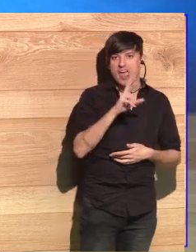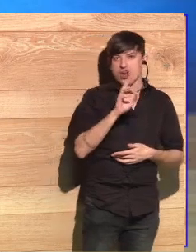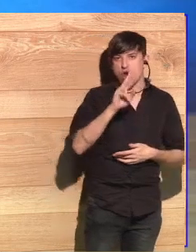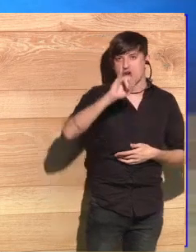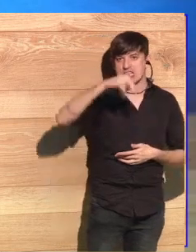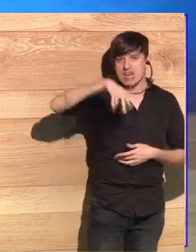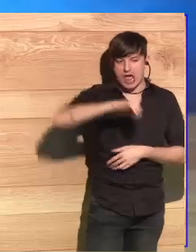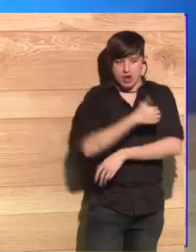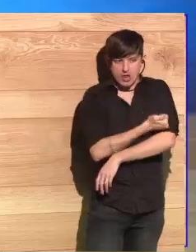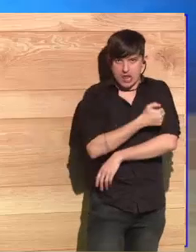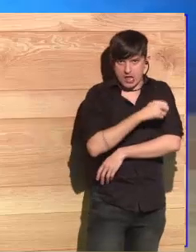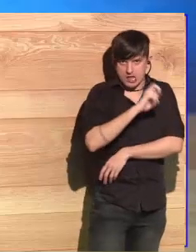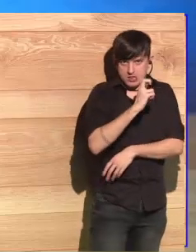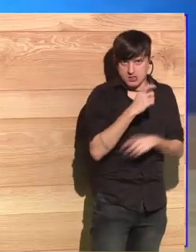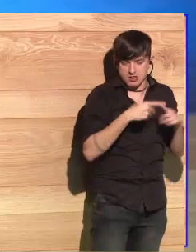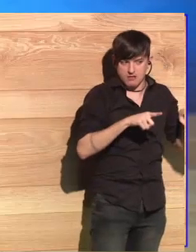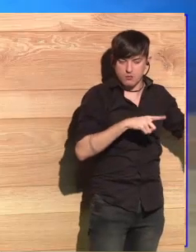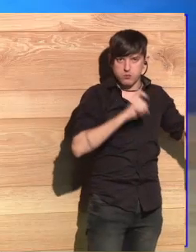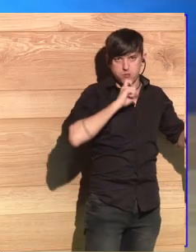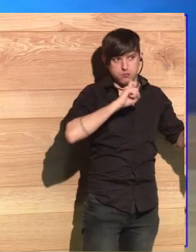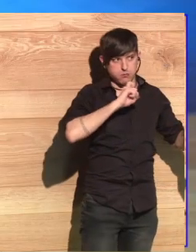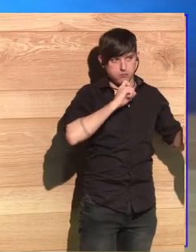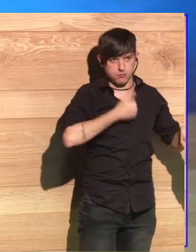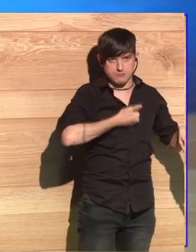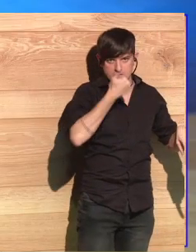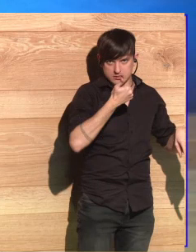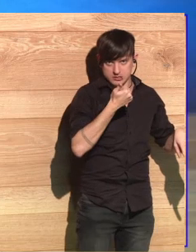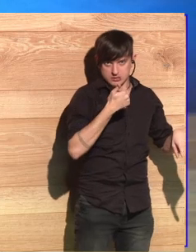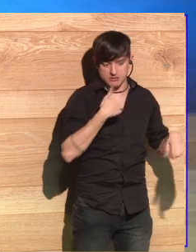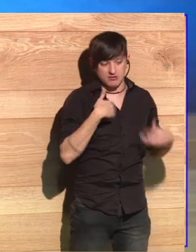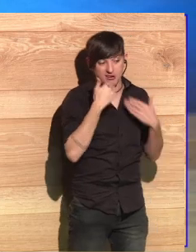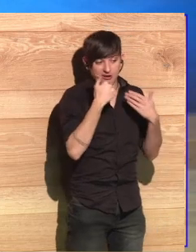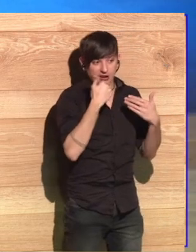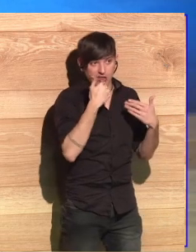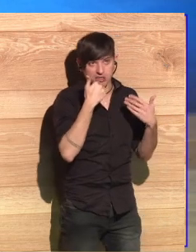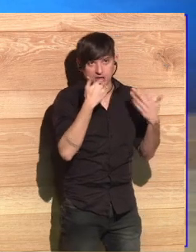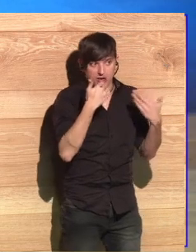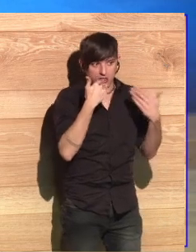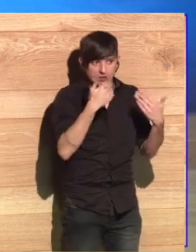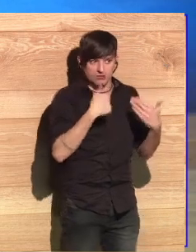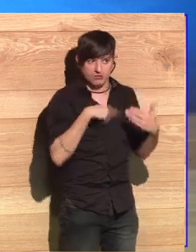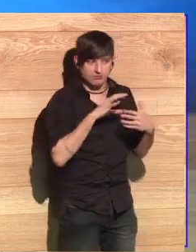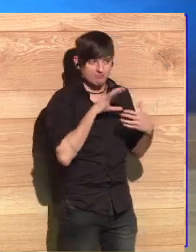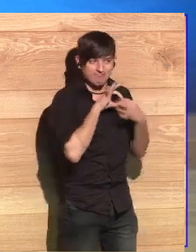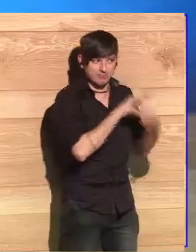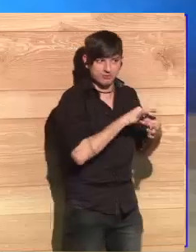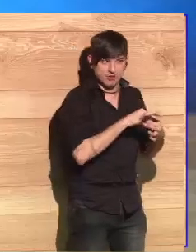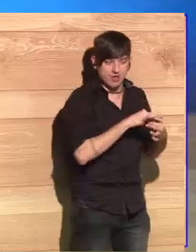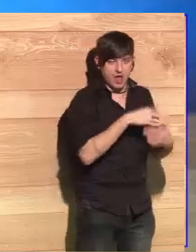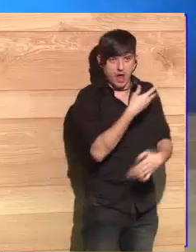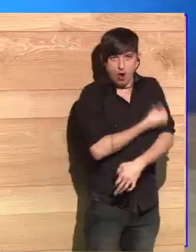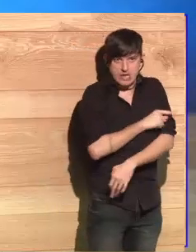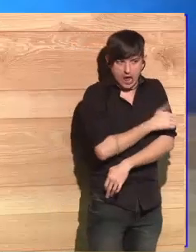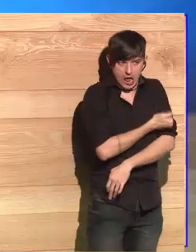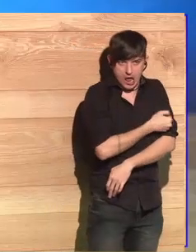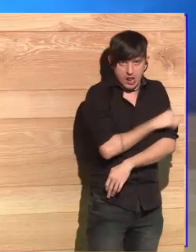didn't have to deal with that, because I didn't think I would be strong enough to go out on. I got away